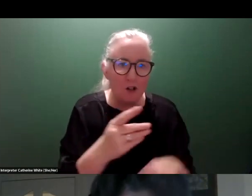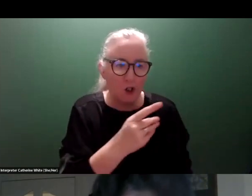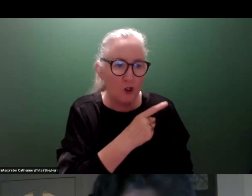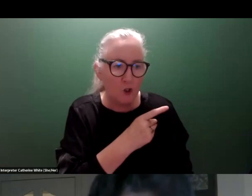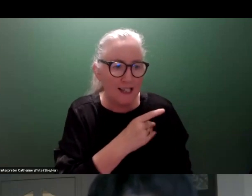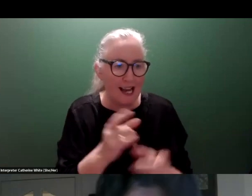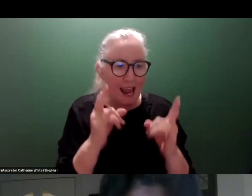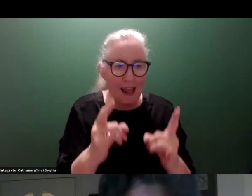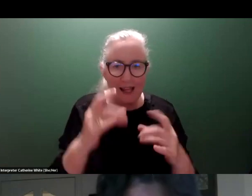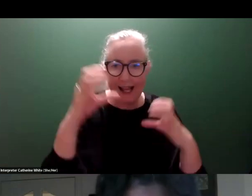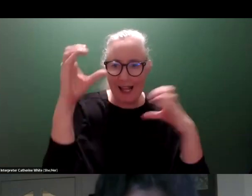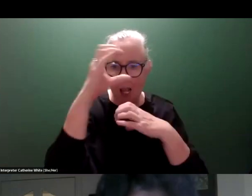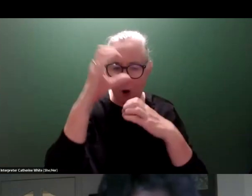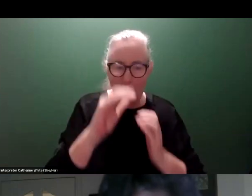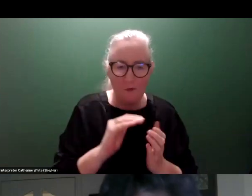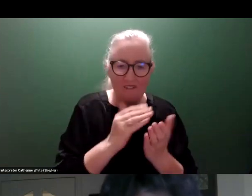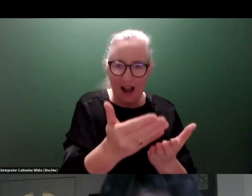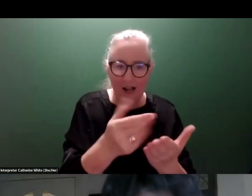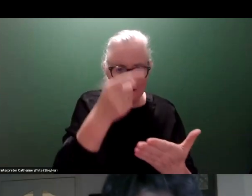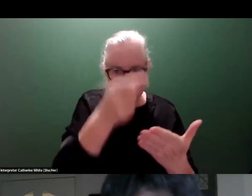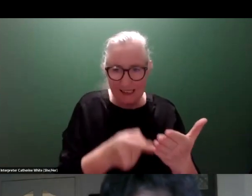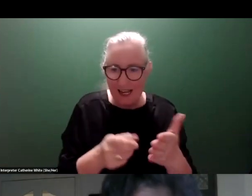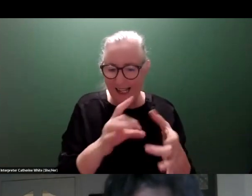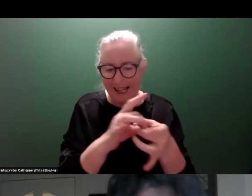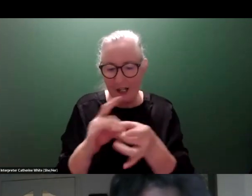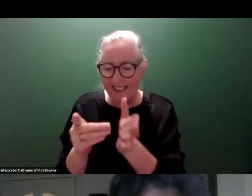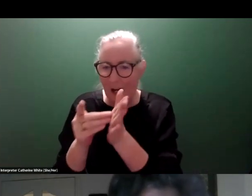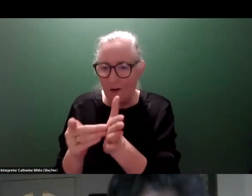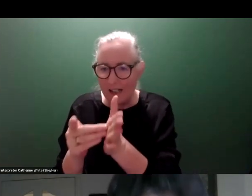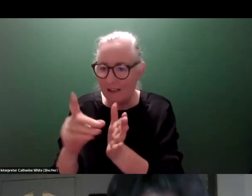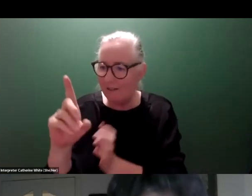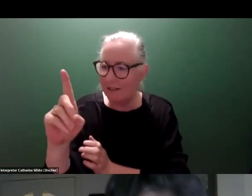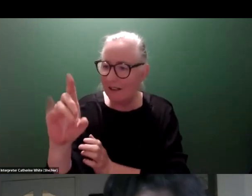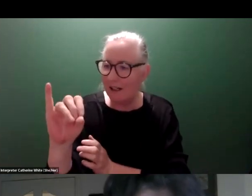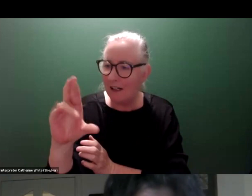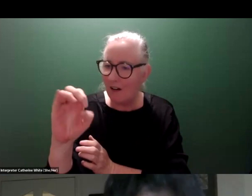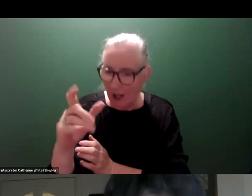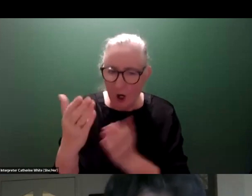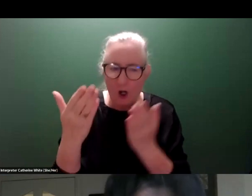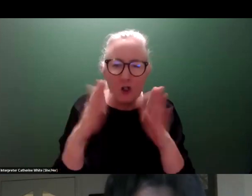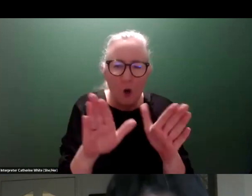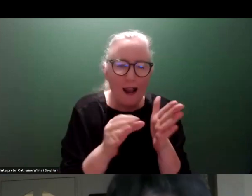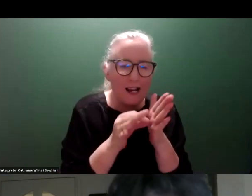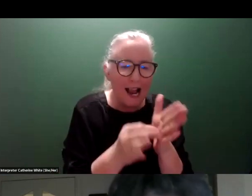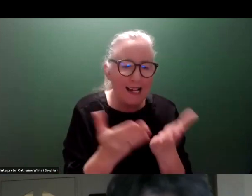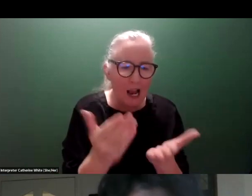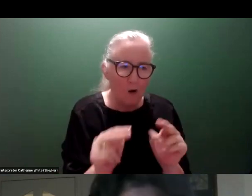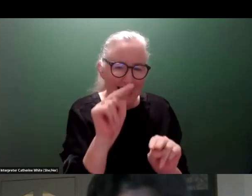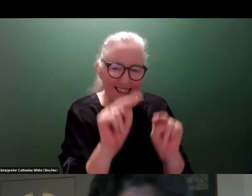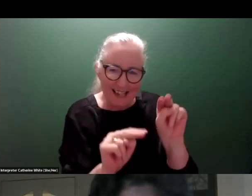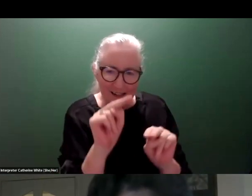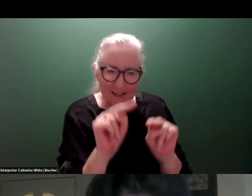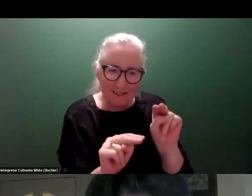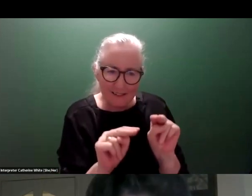healthcare providers in respect of advanced healthcare directives. It gives guidance on how to assess the validity and